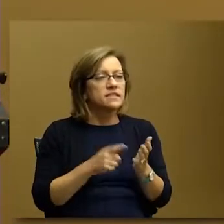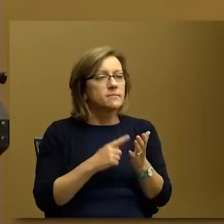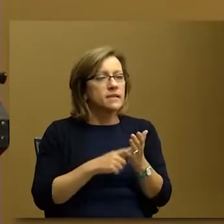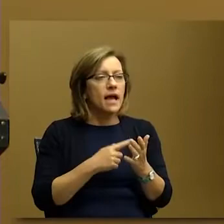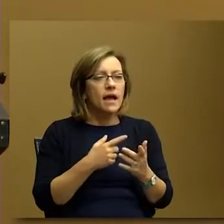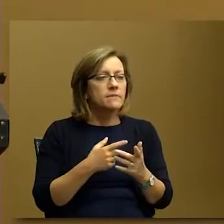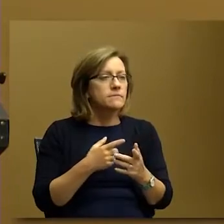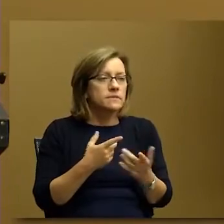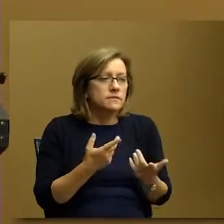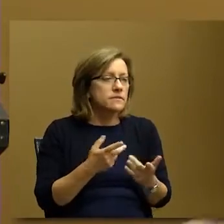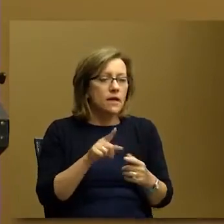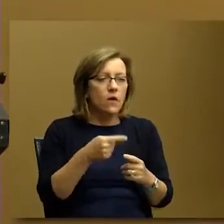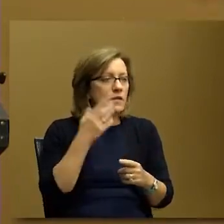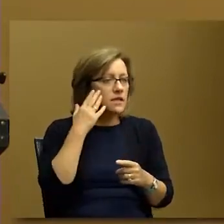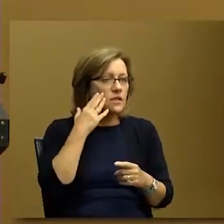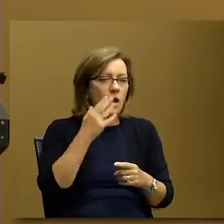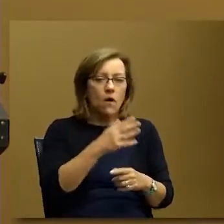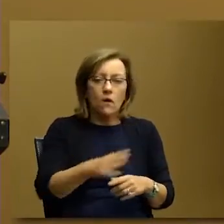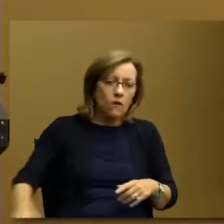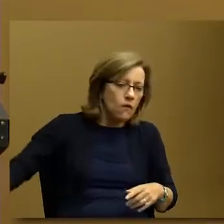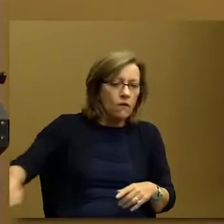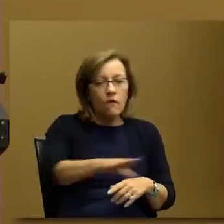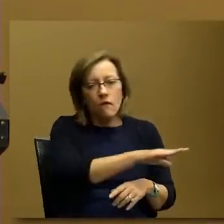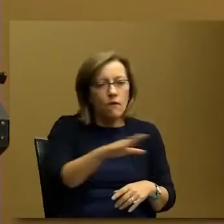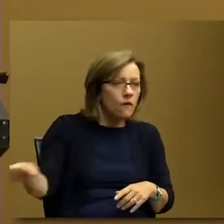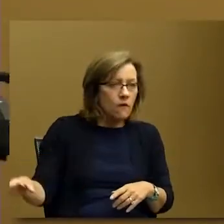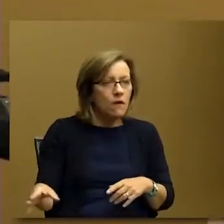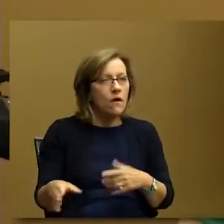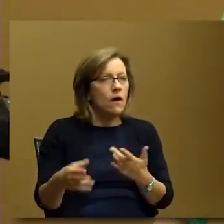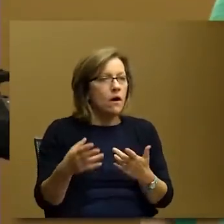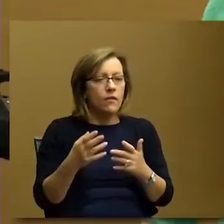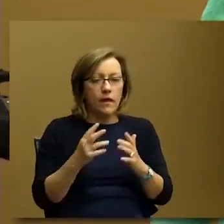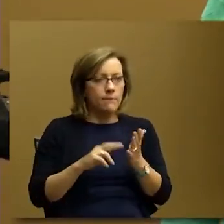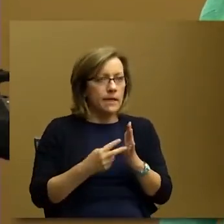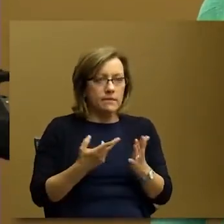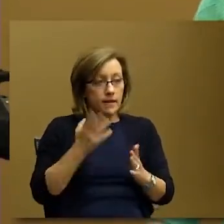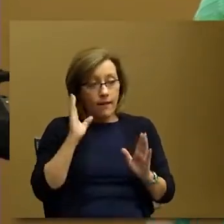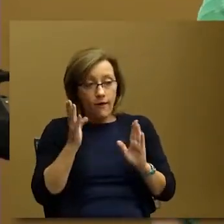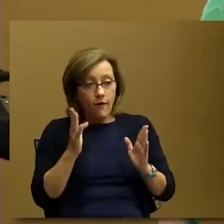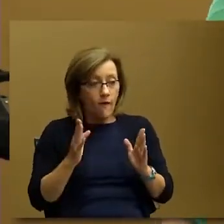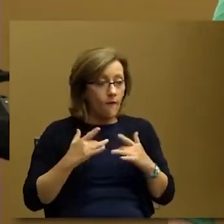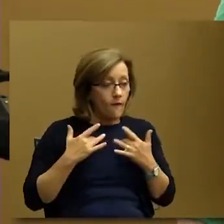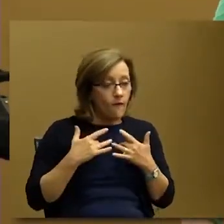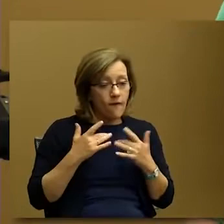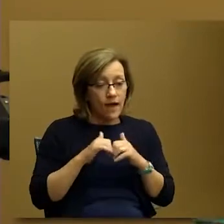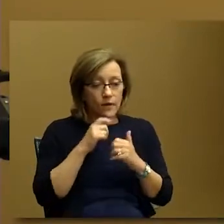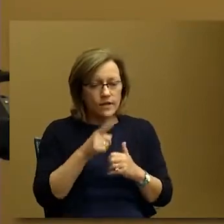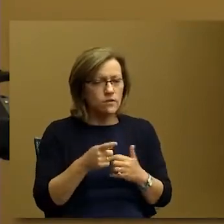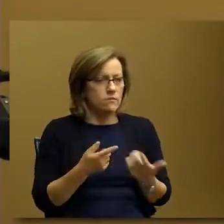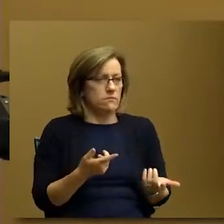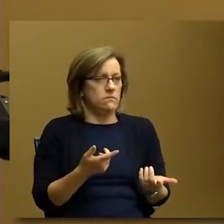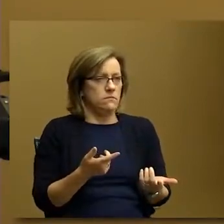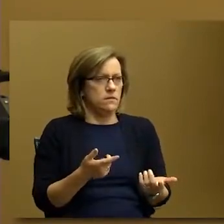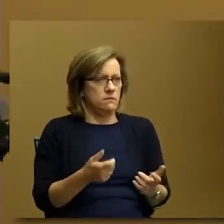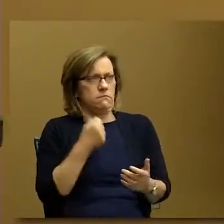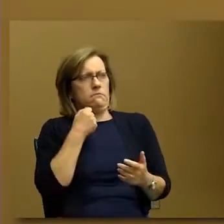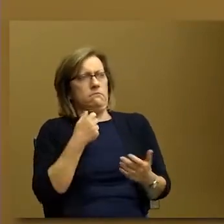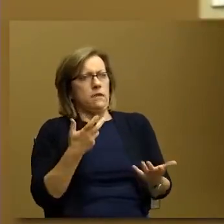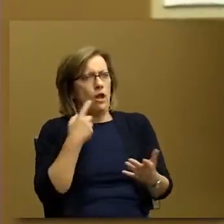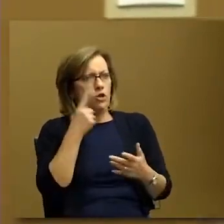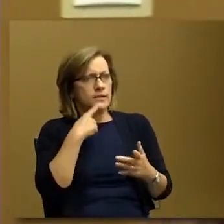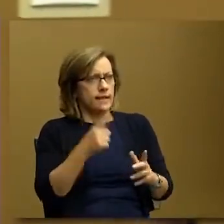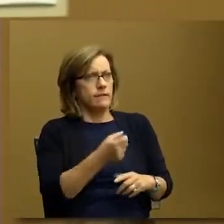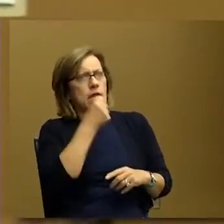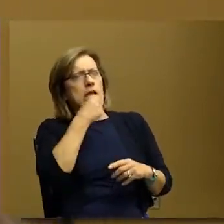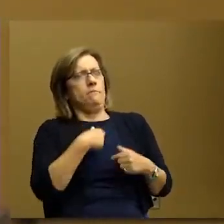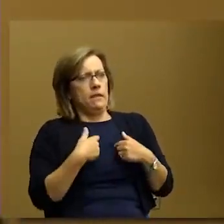stuff. So this can mean, hi, how are you? Having a good day? You were saying something to me at the break